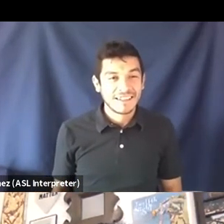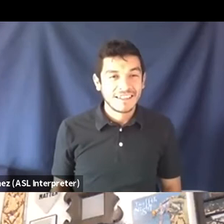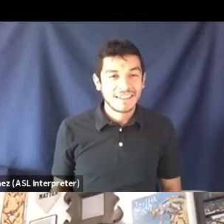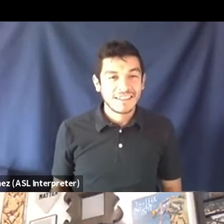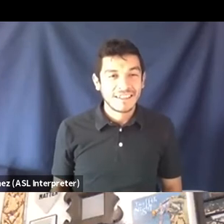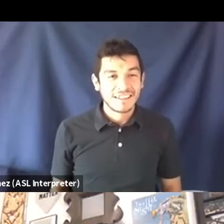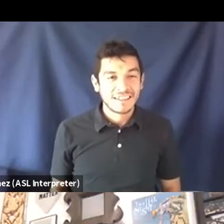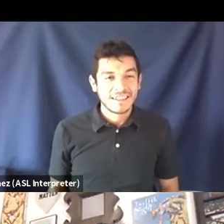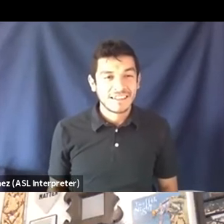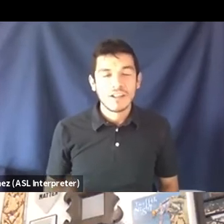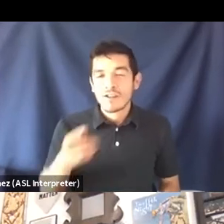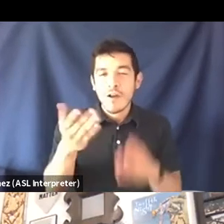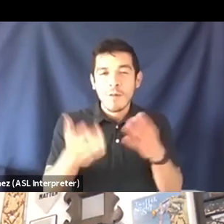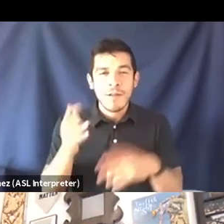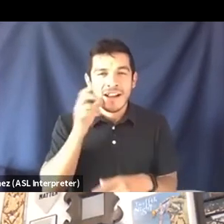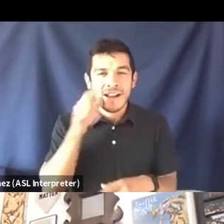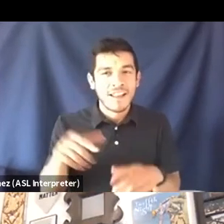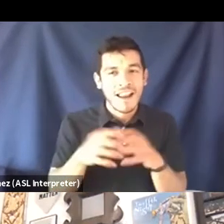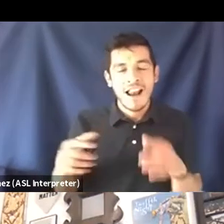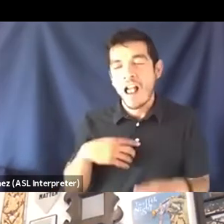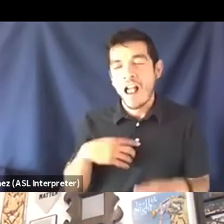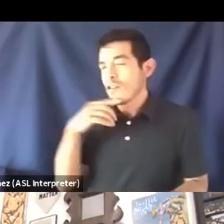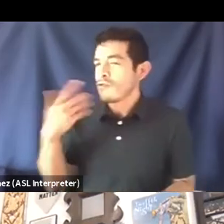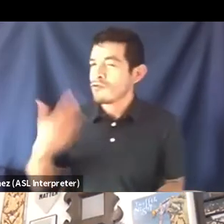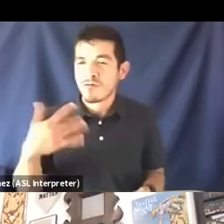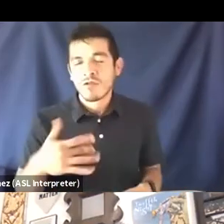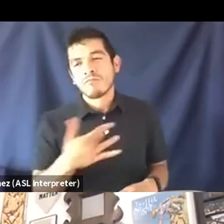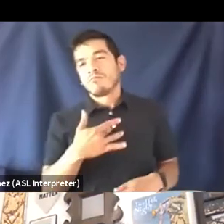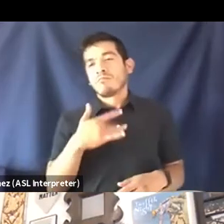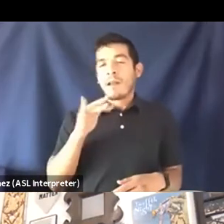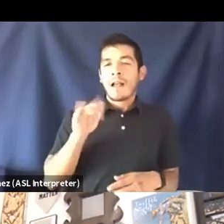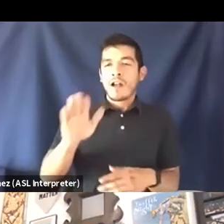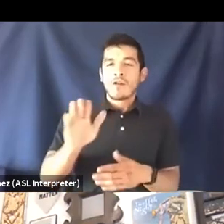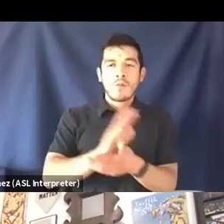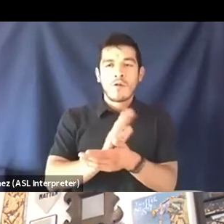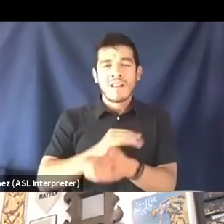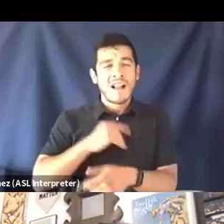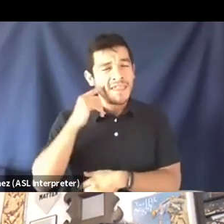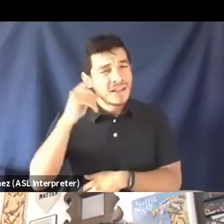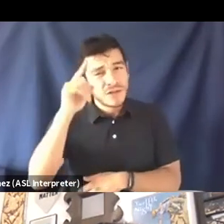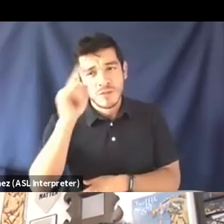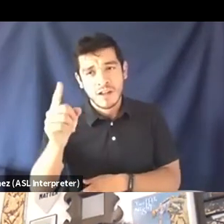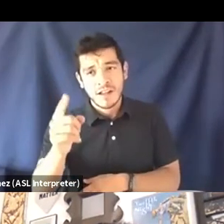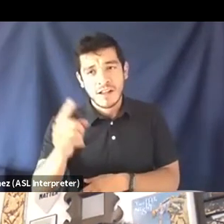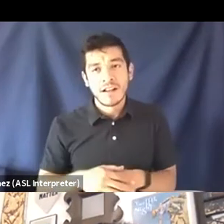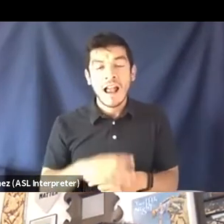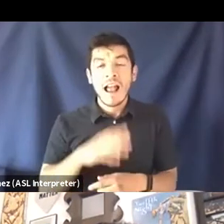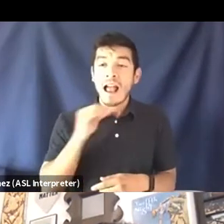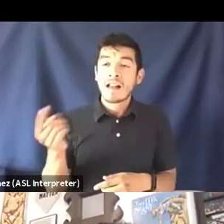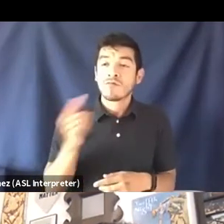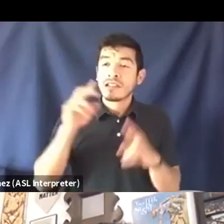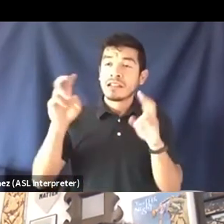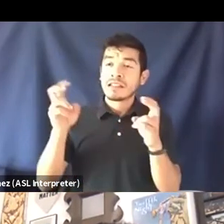lot, floored by the documentary. I think it's such a brilliant film and a topic that is